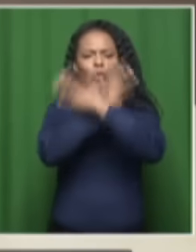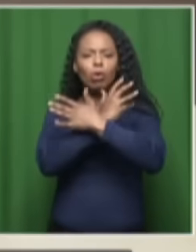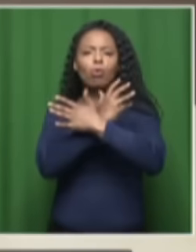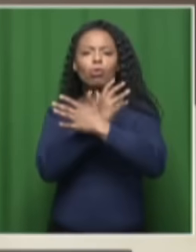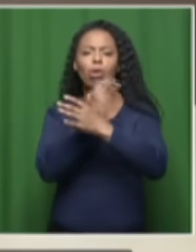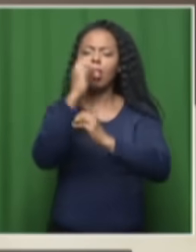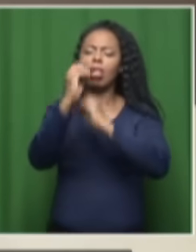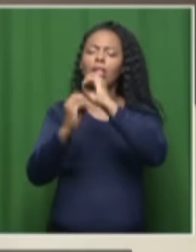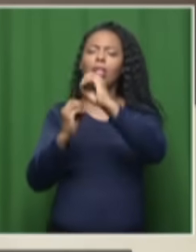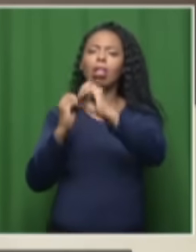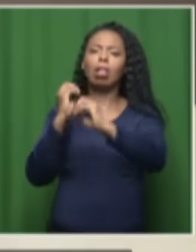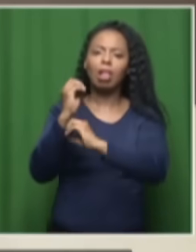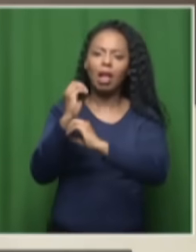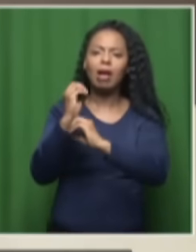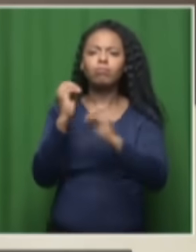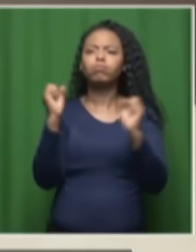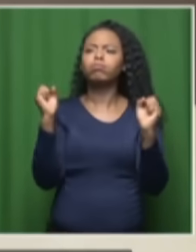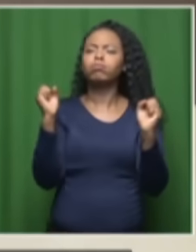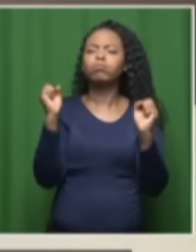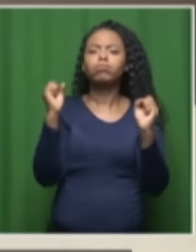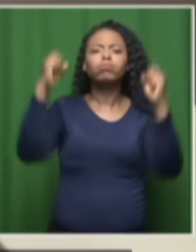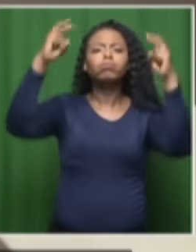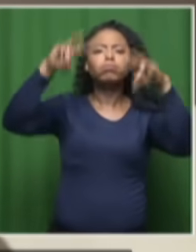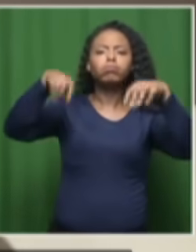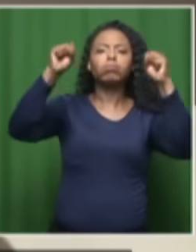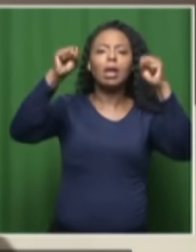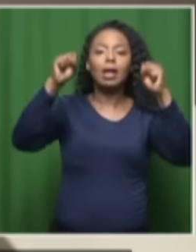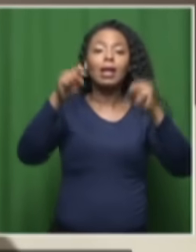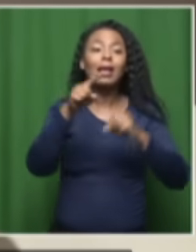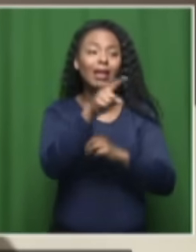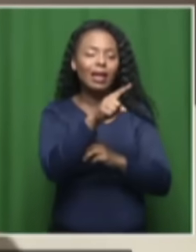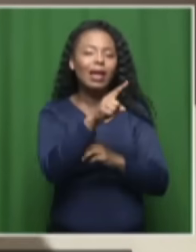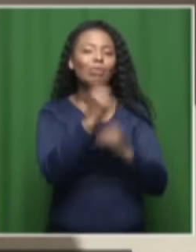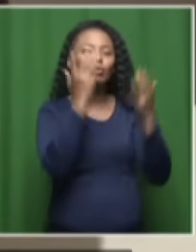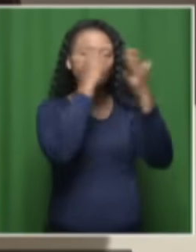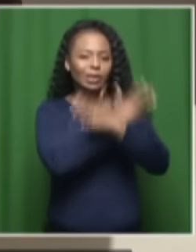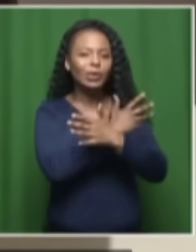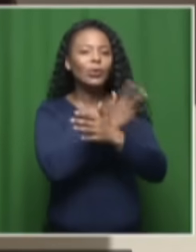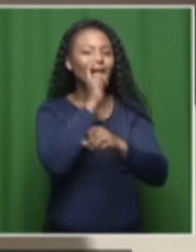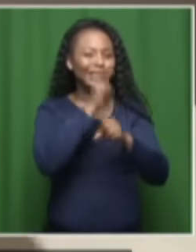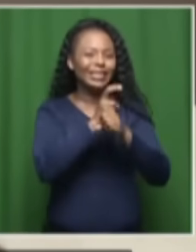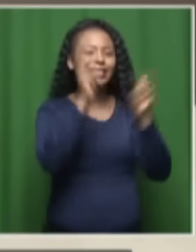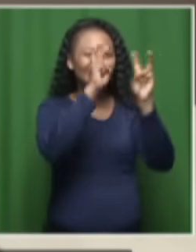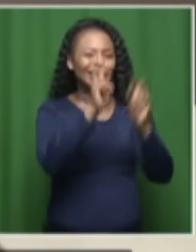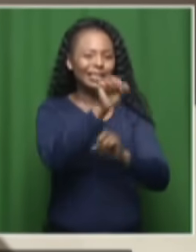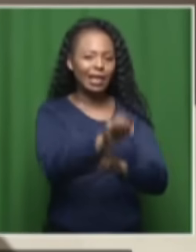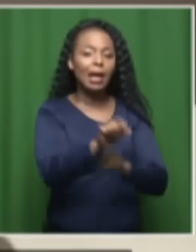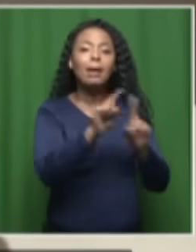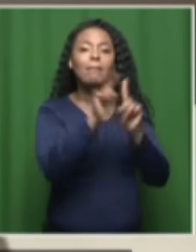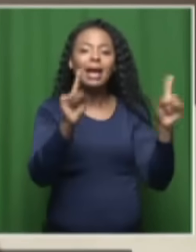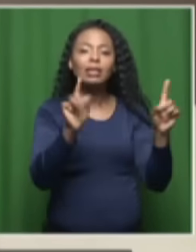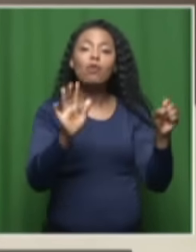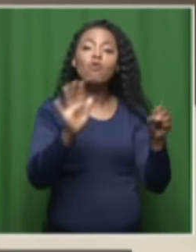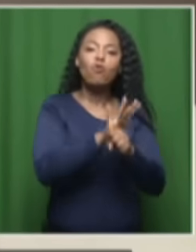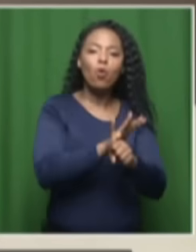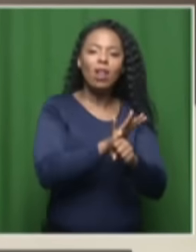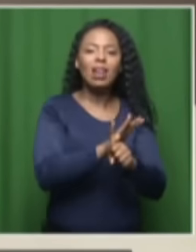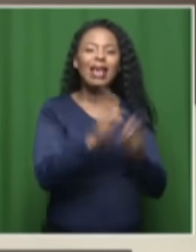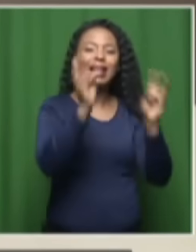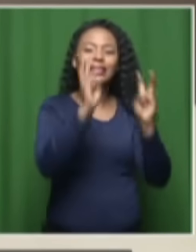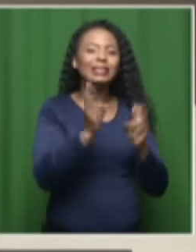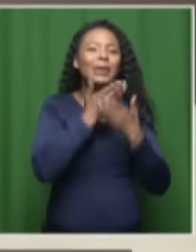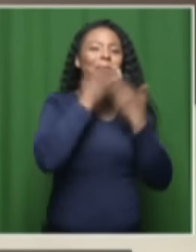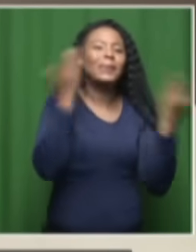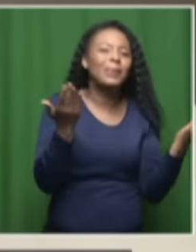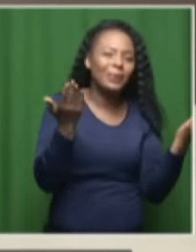less electricity at night, but we haven't even got enough to give us that lower amount. So we're having to shed